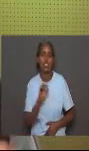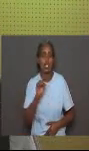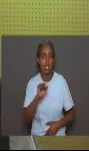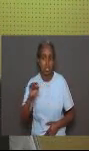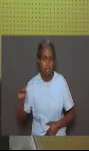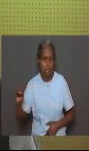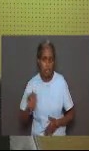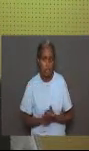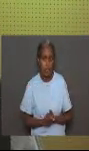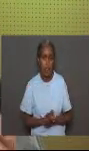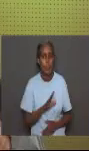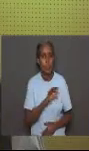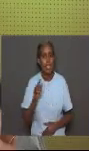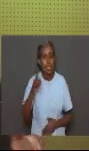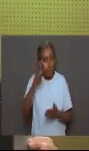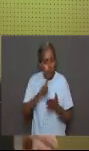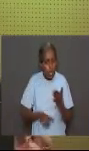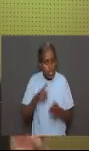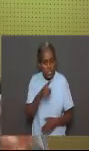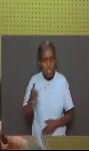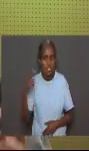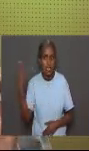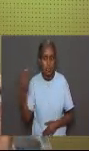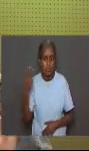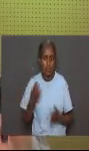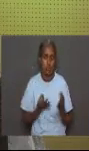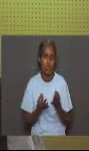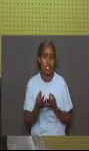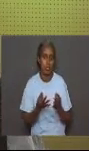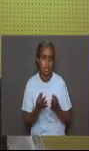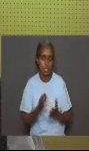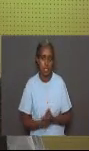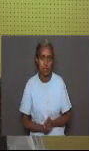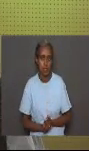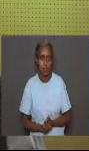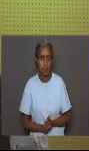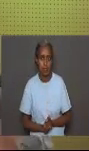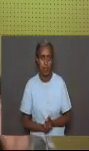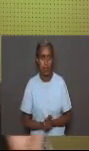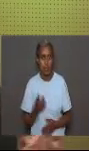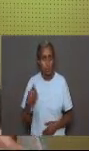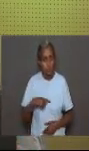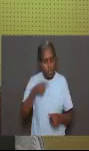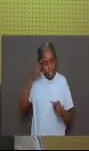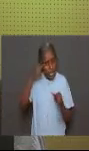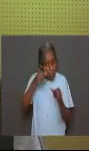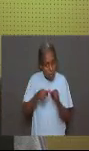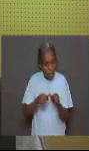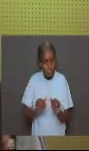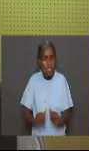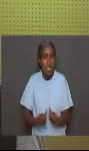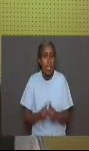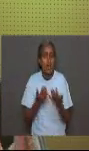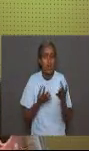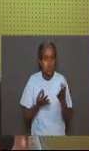vectors and scalars and what each can be used to express. We were reminded